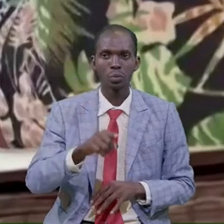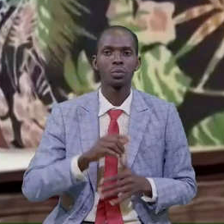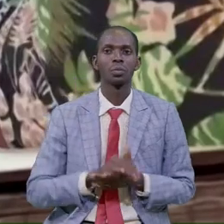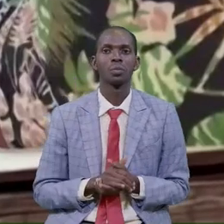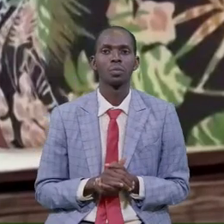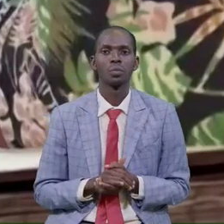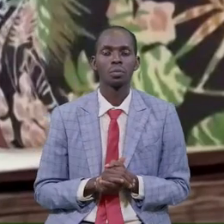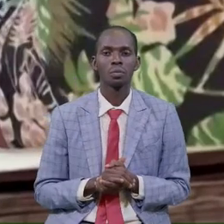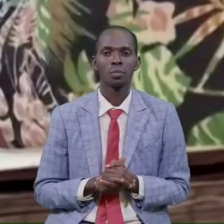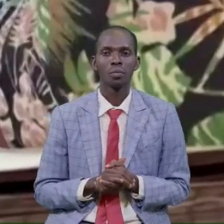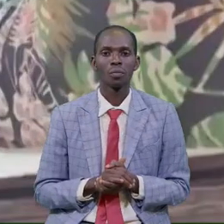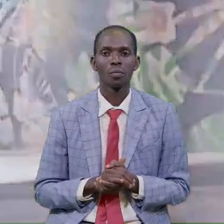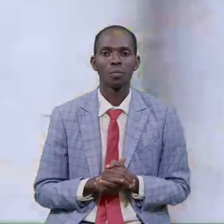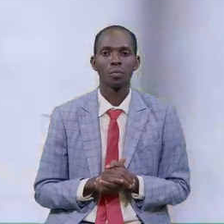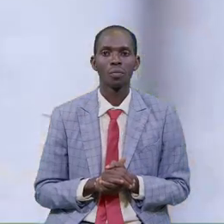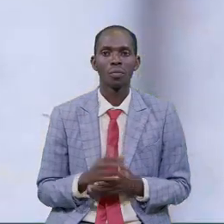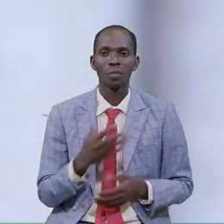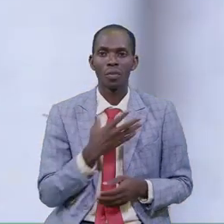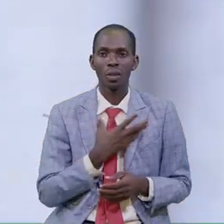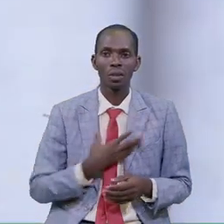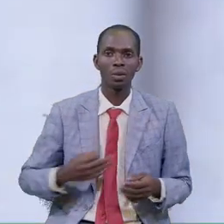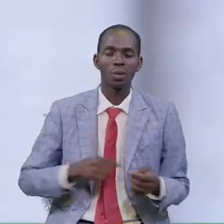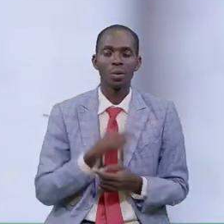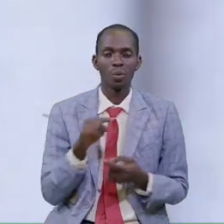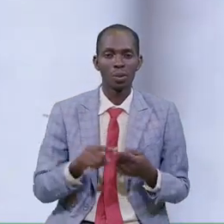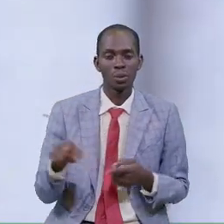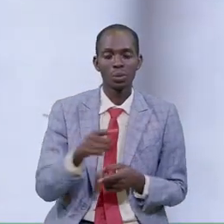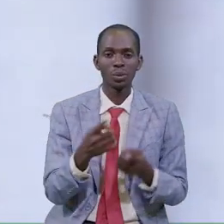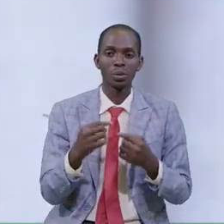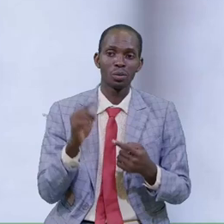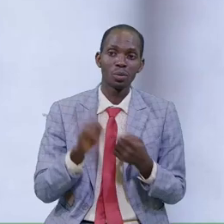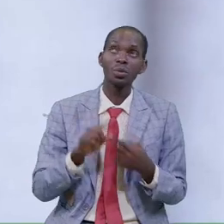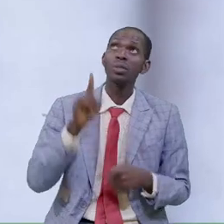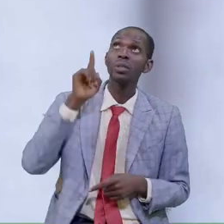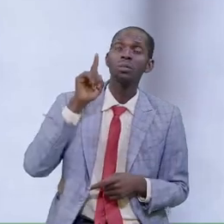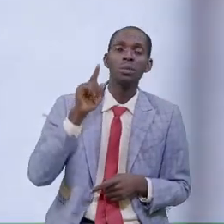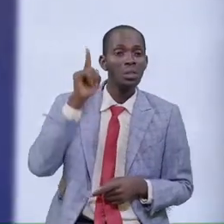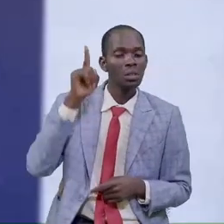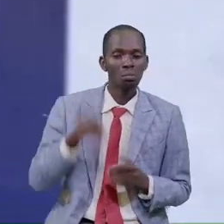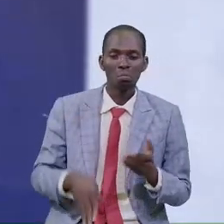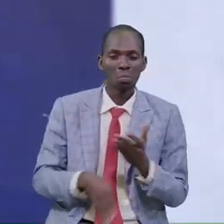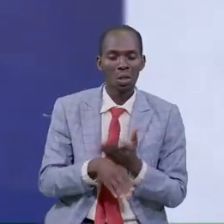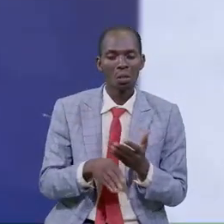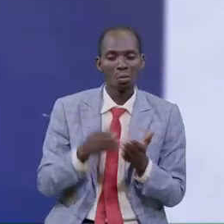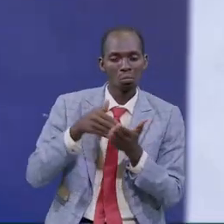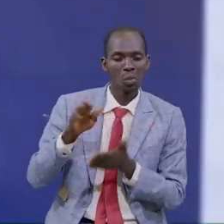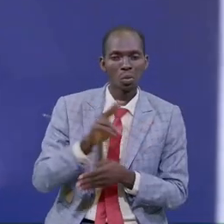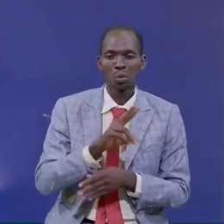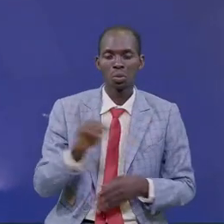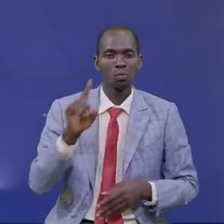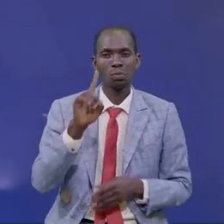And when you come to him, he casts away nobody. Lorsque vous venez à lui, he receives